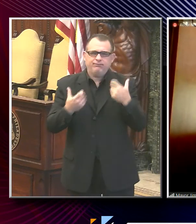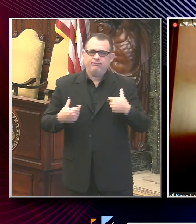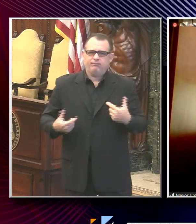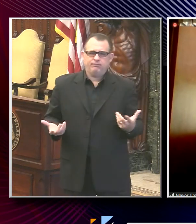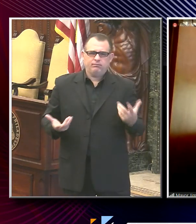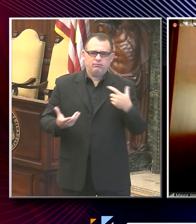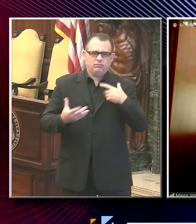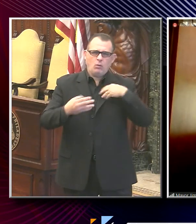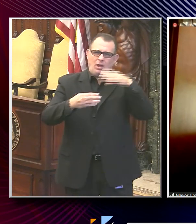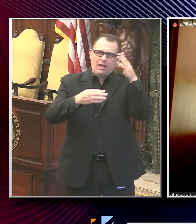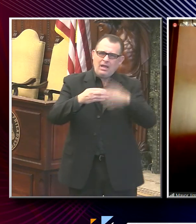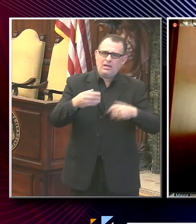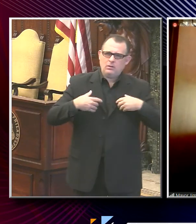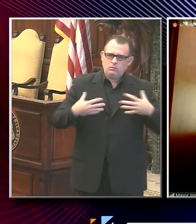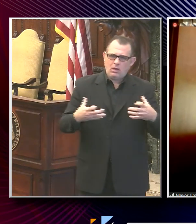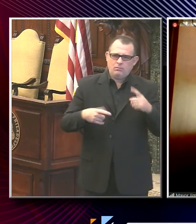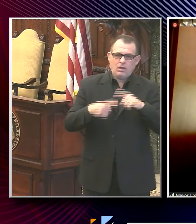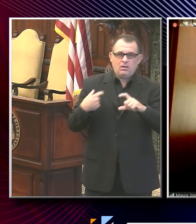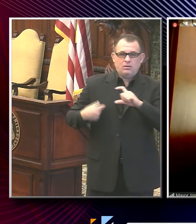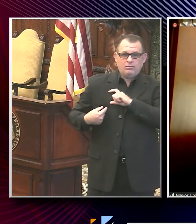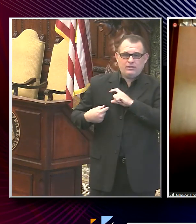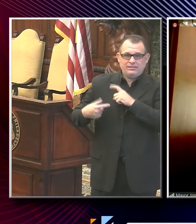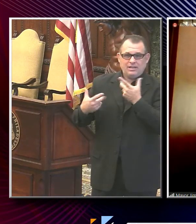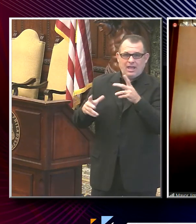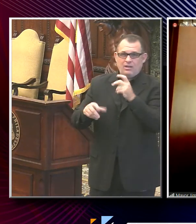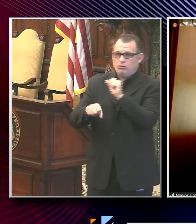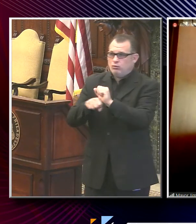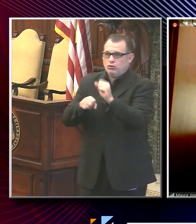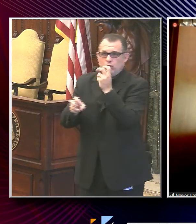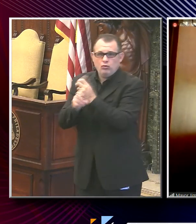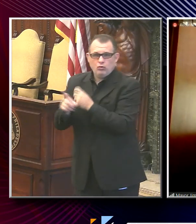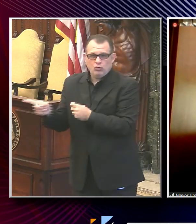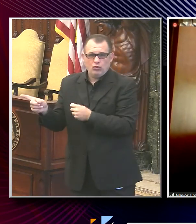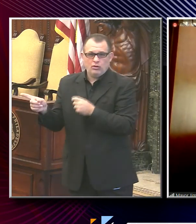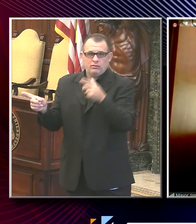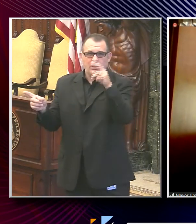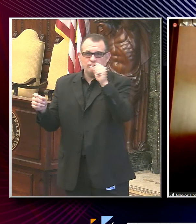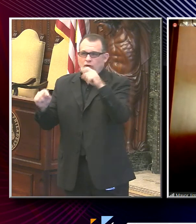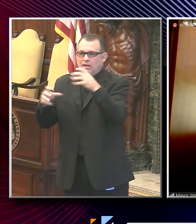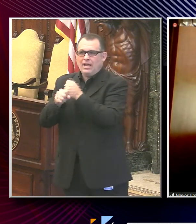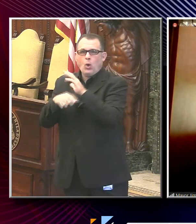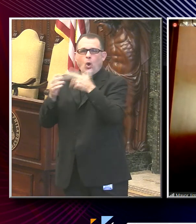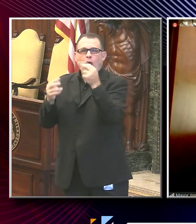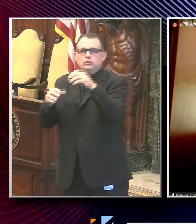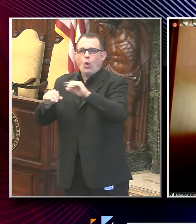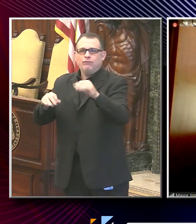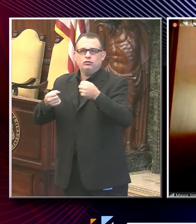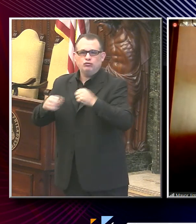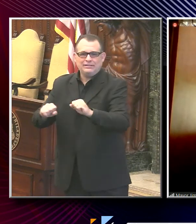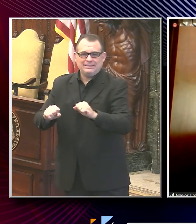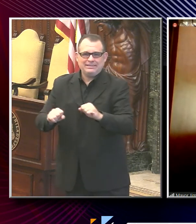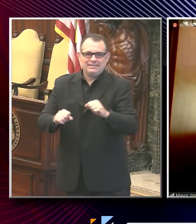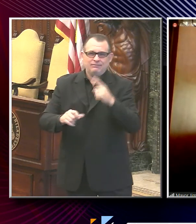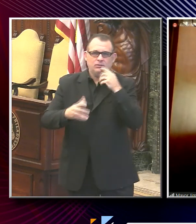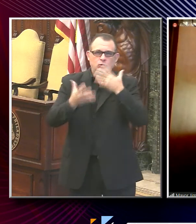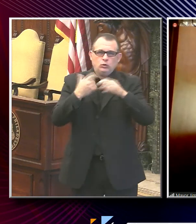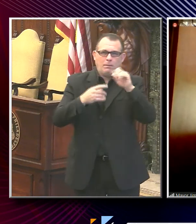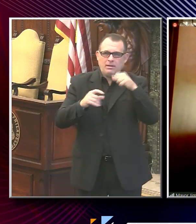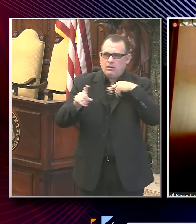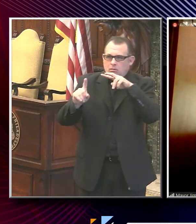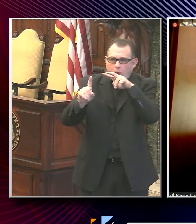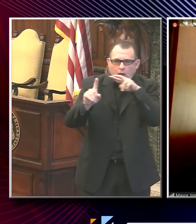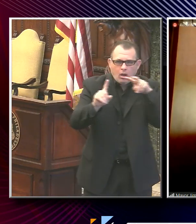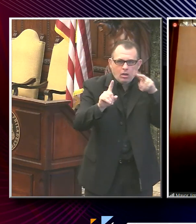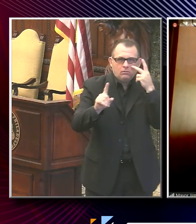end. But our police are doing whatever they can to get these guns off the street. We're monitoring social media. We're trying to get